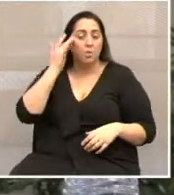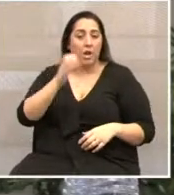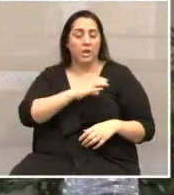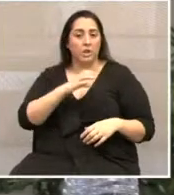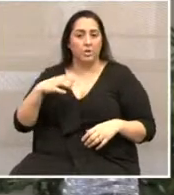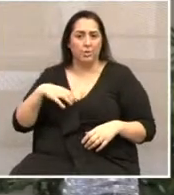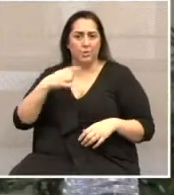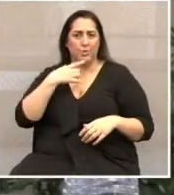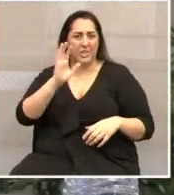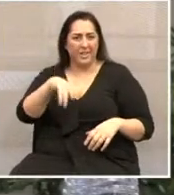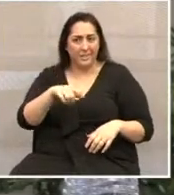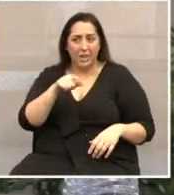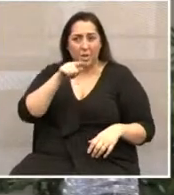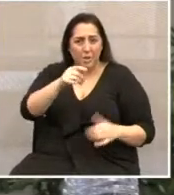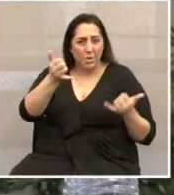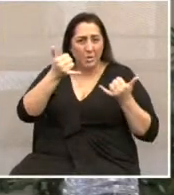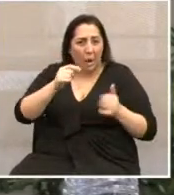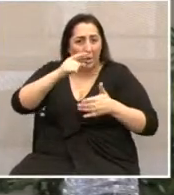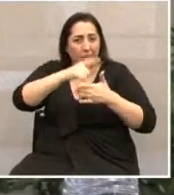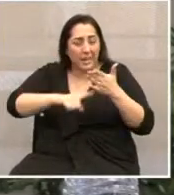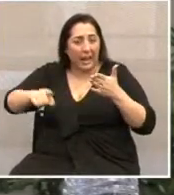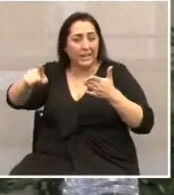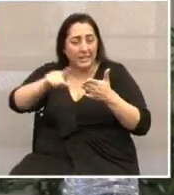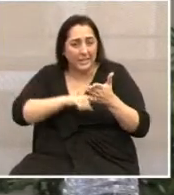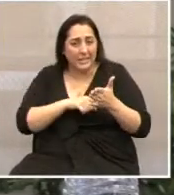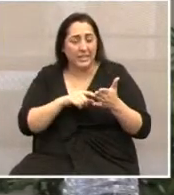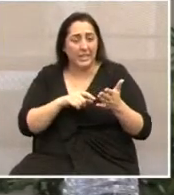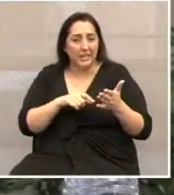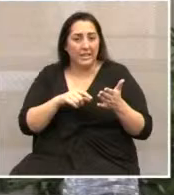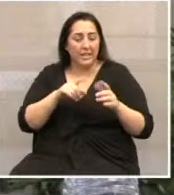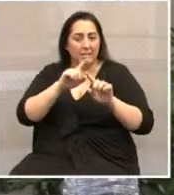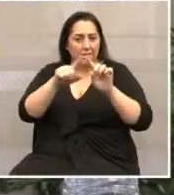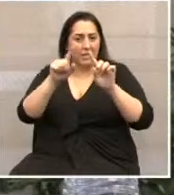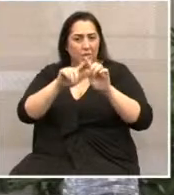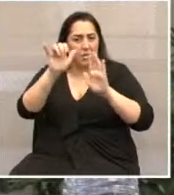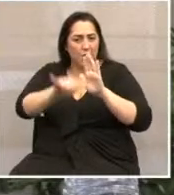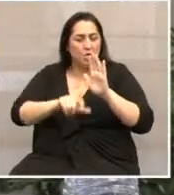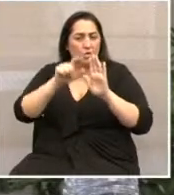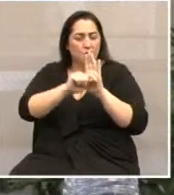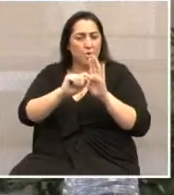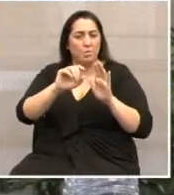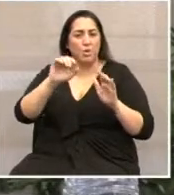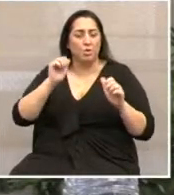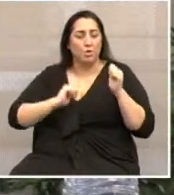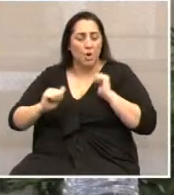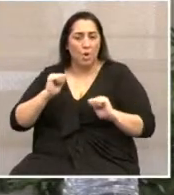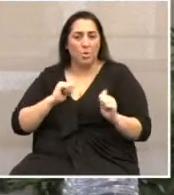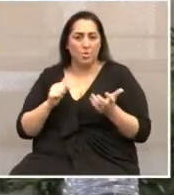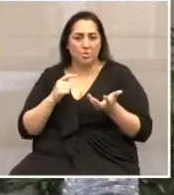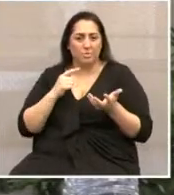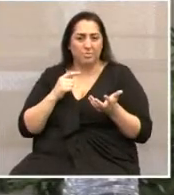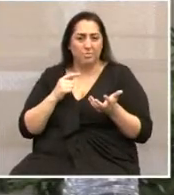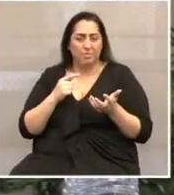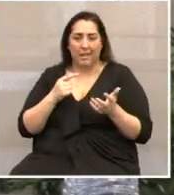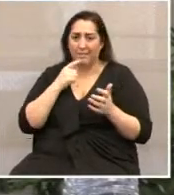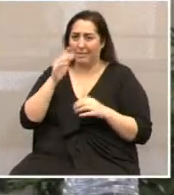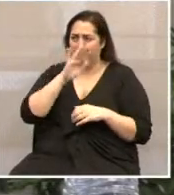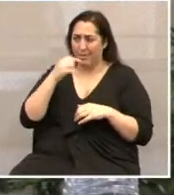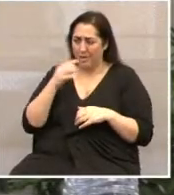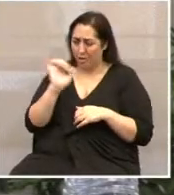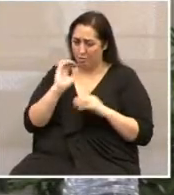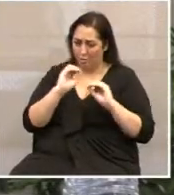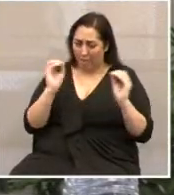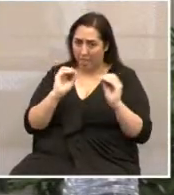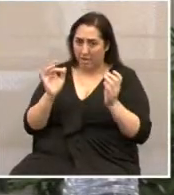canceling shows that have never spread any misinformation about medicine, but you're allowing others to run